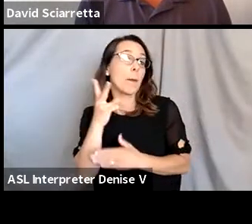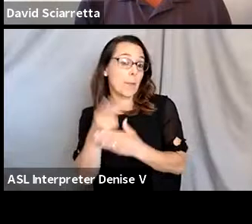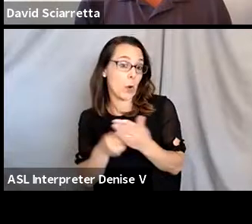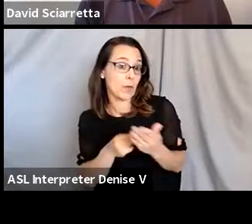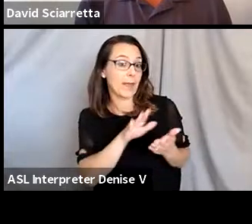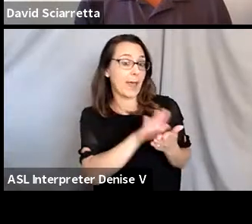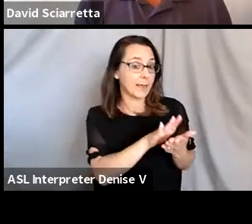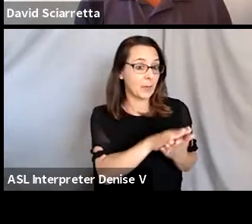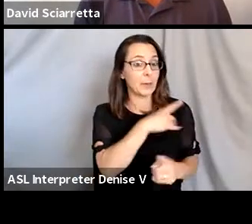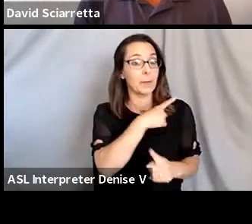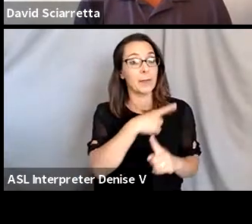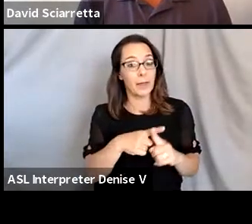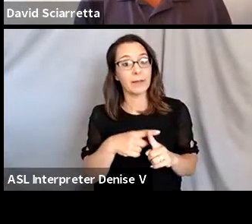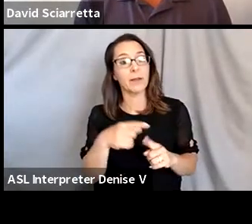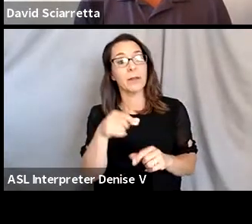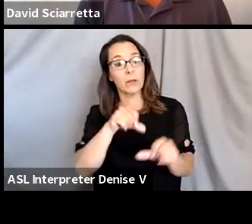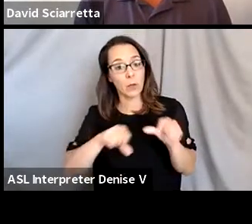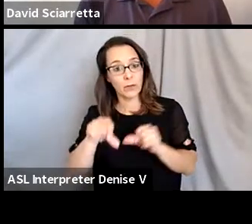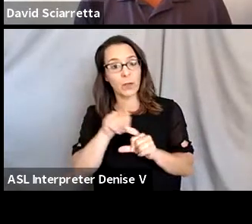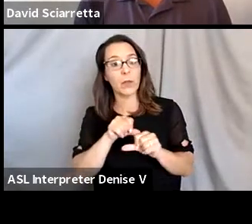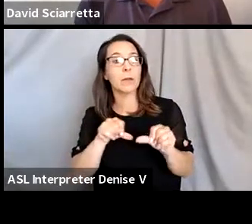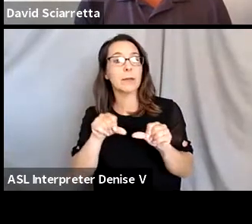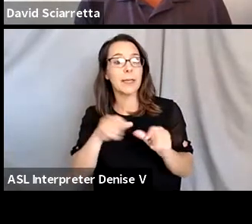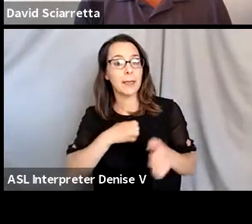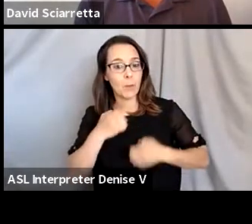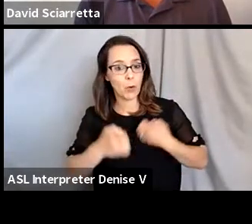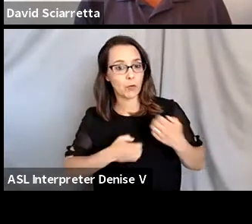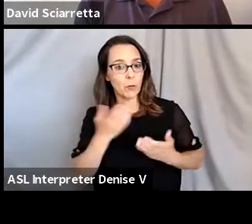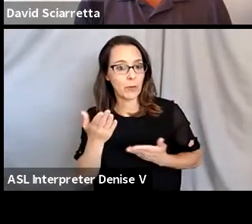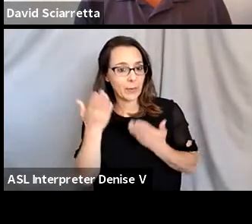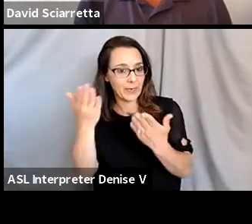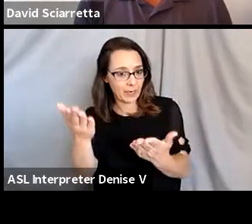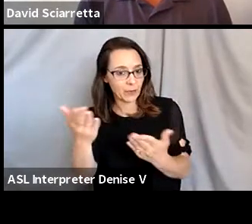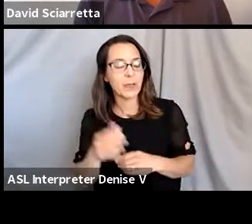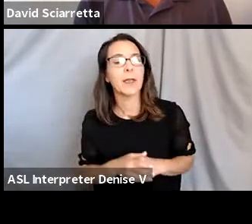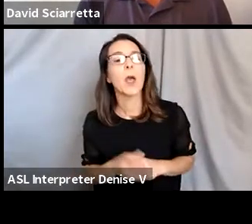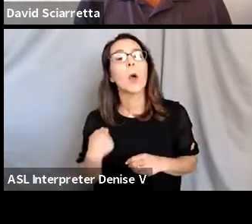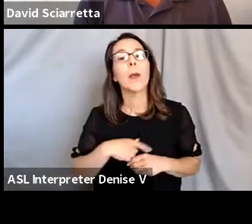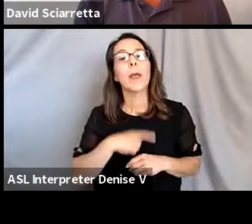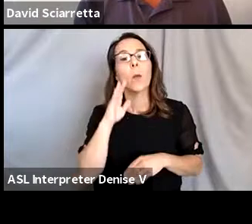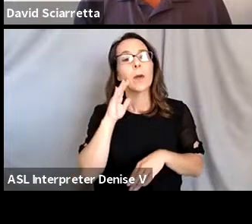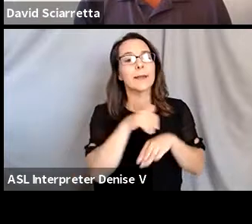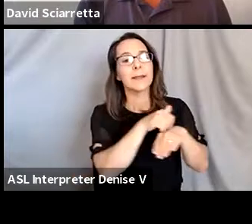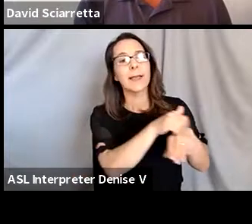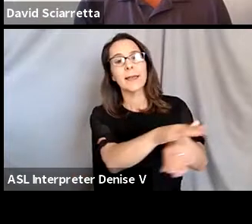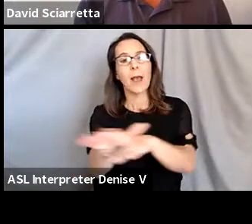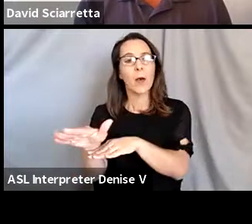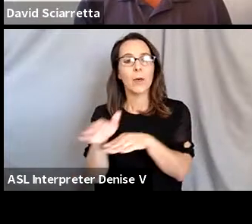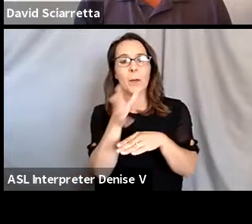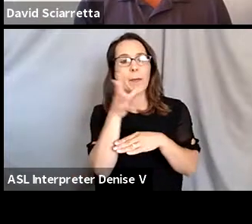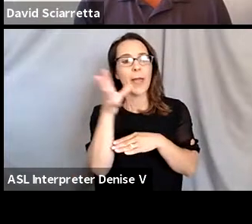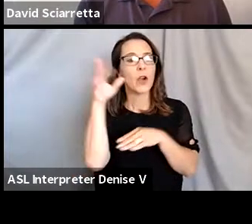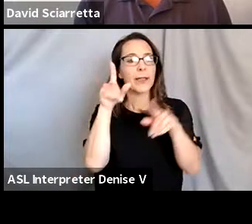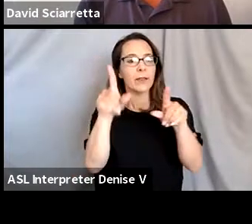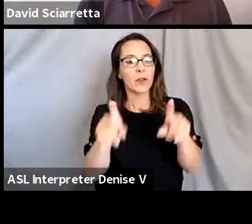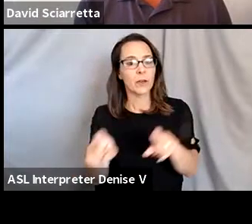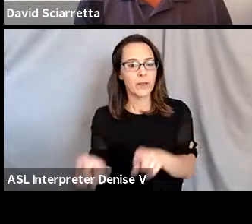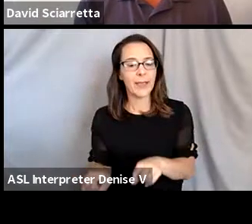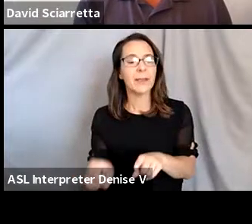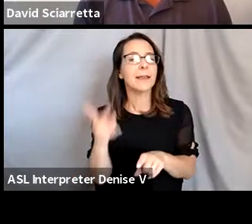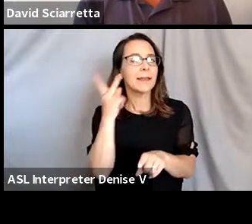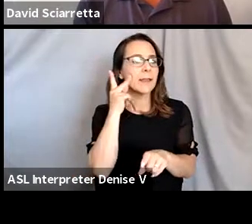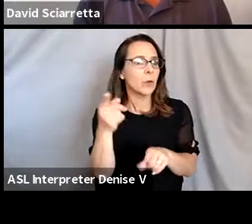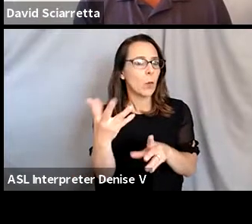those recommendations, and we will be sending out that parent survey to see if they want to participate, and